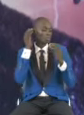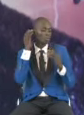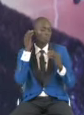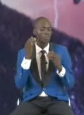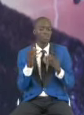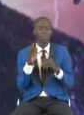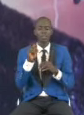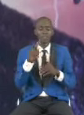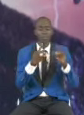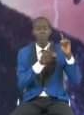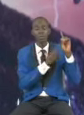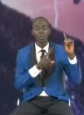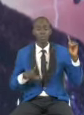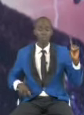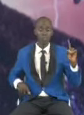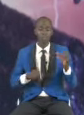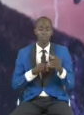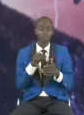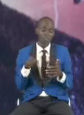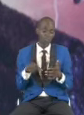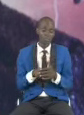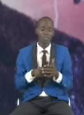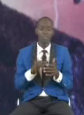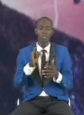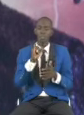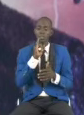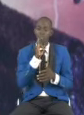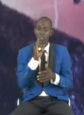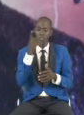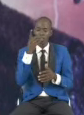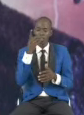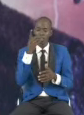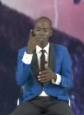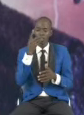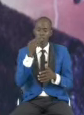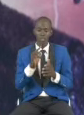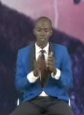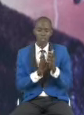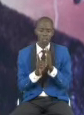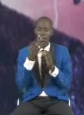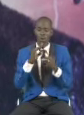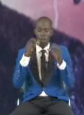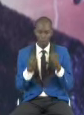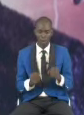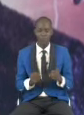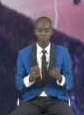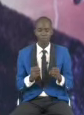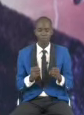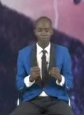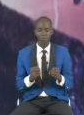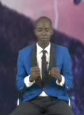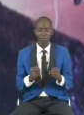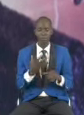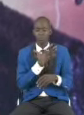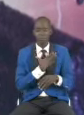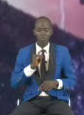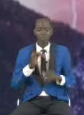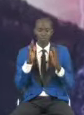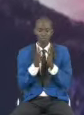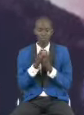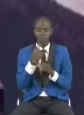Lord, days is the hour of power. And I pray the power